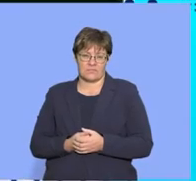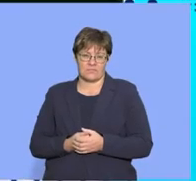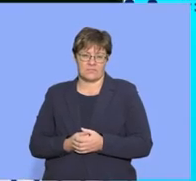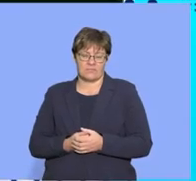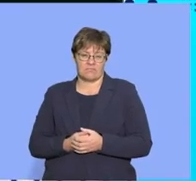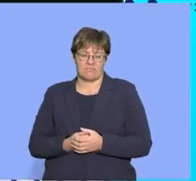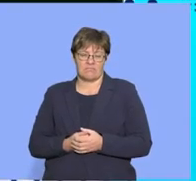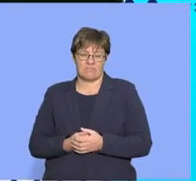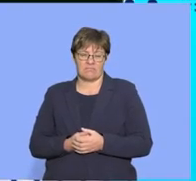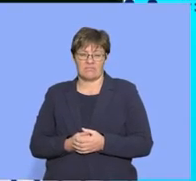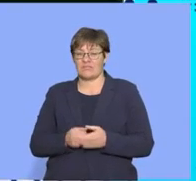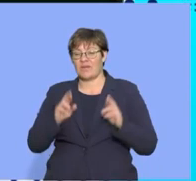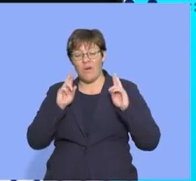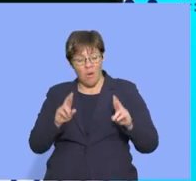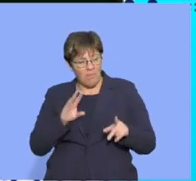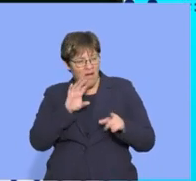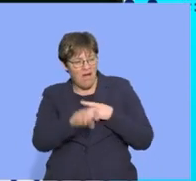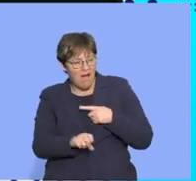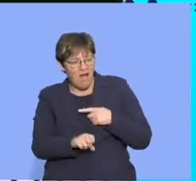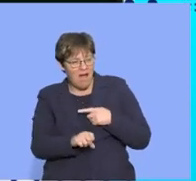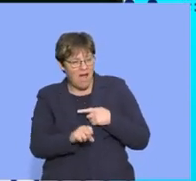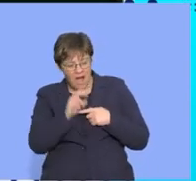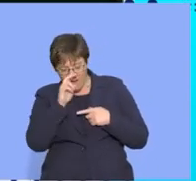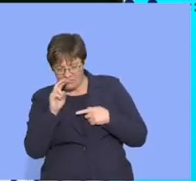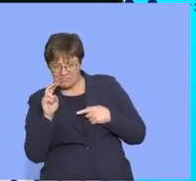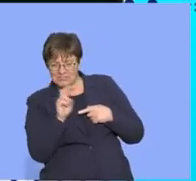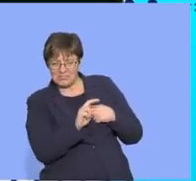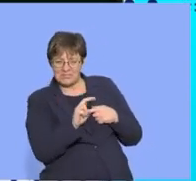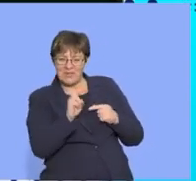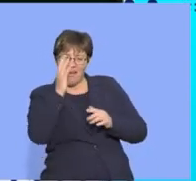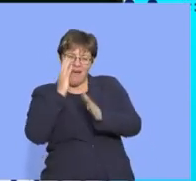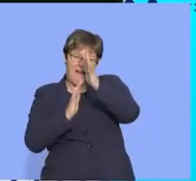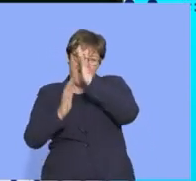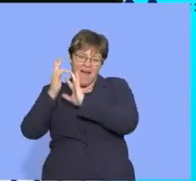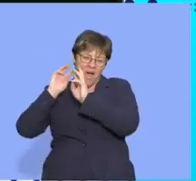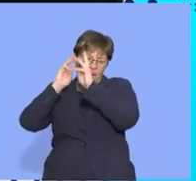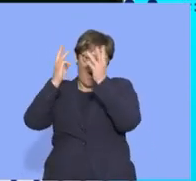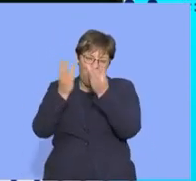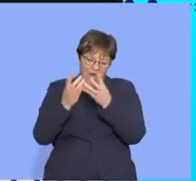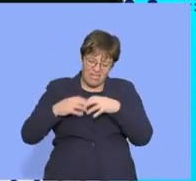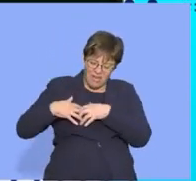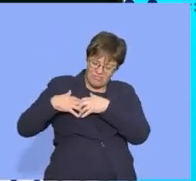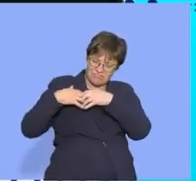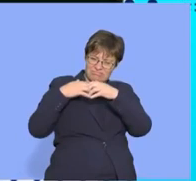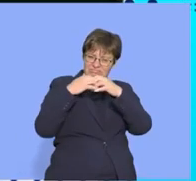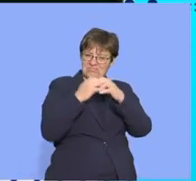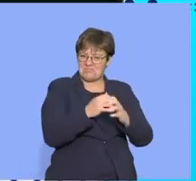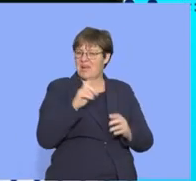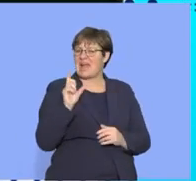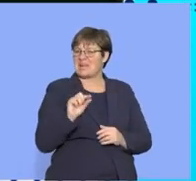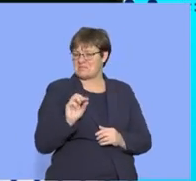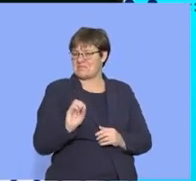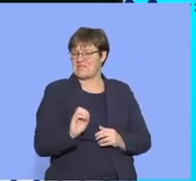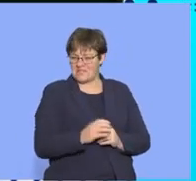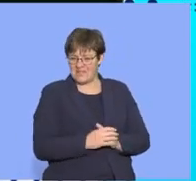I hope you have found this little peek into the ages of the earth interesting, and I sincerely hope it